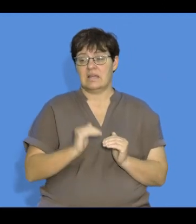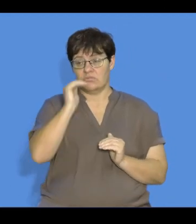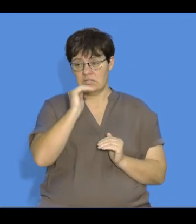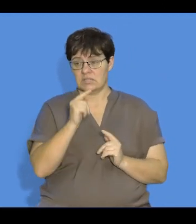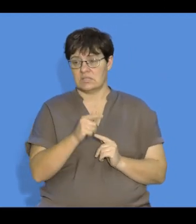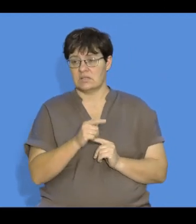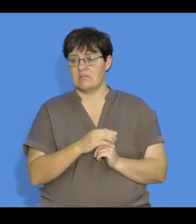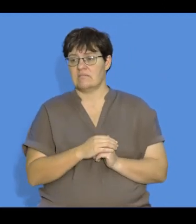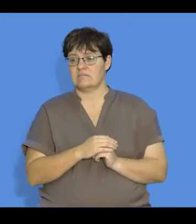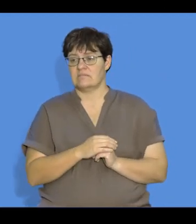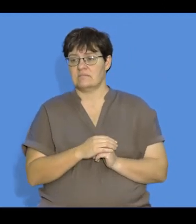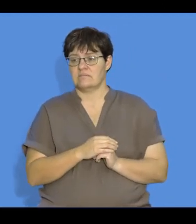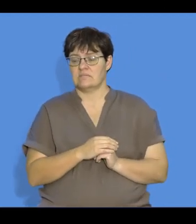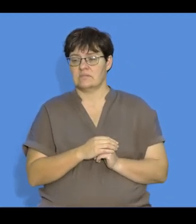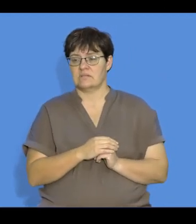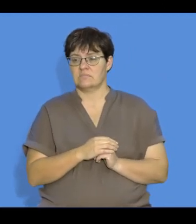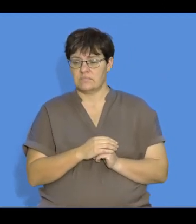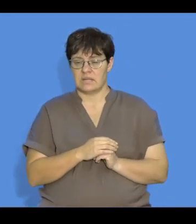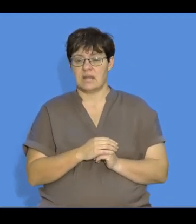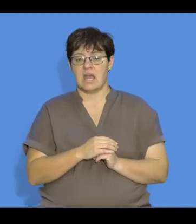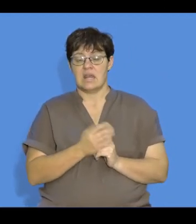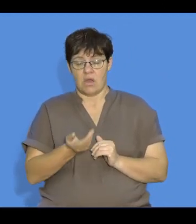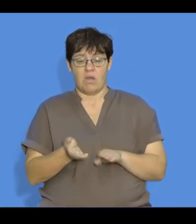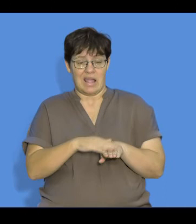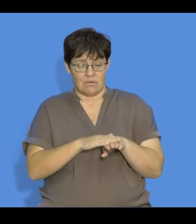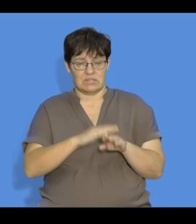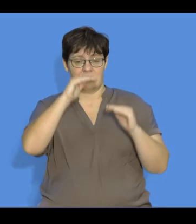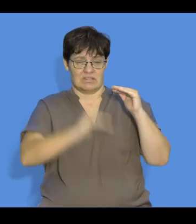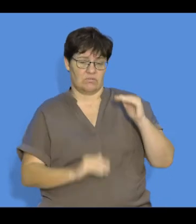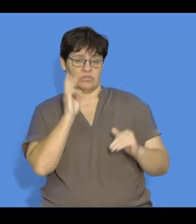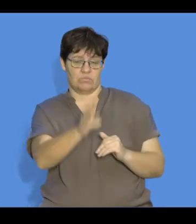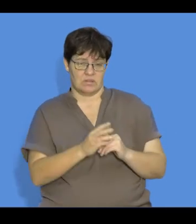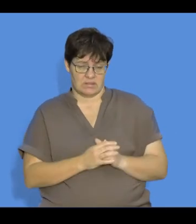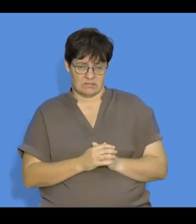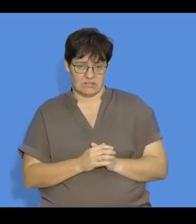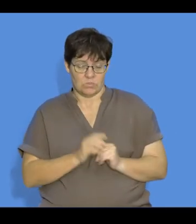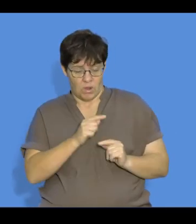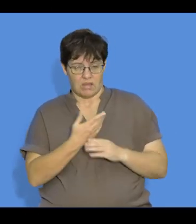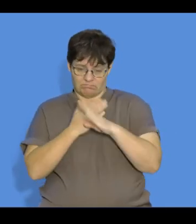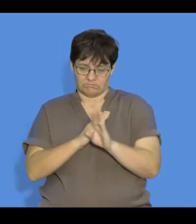Okay, the current is definitely going to decrease, okay? So total current